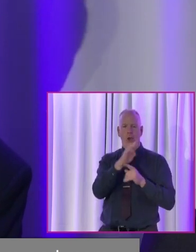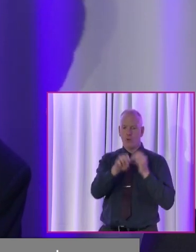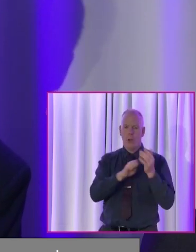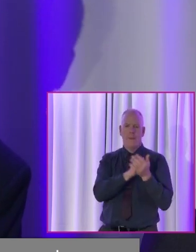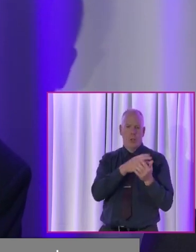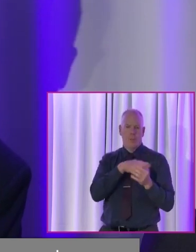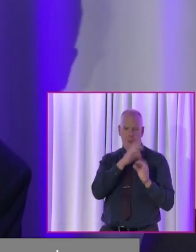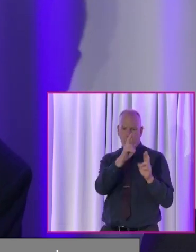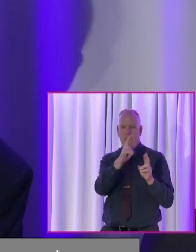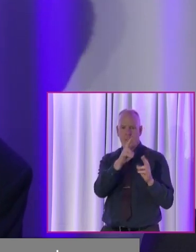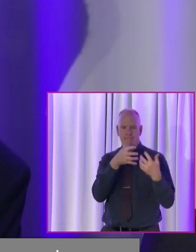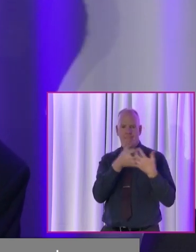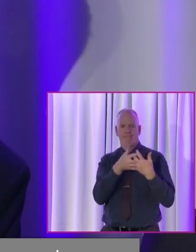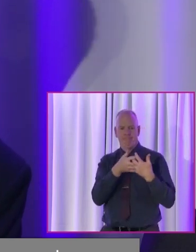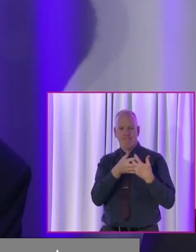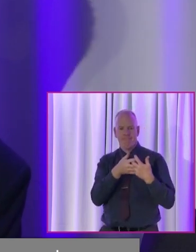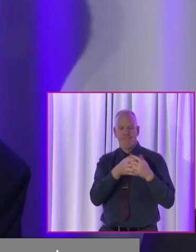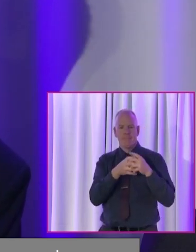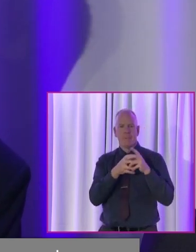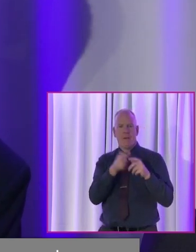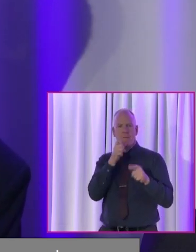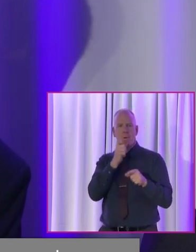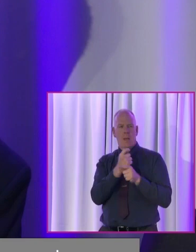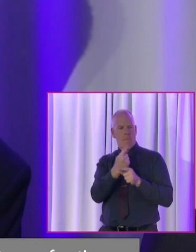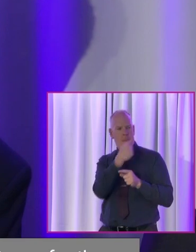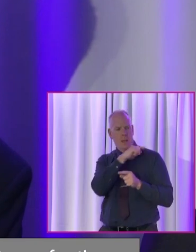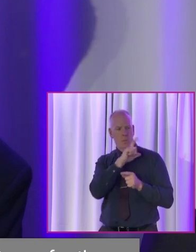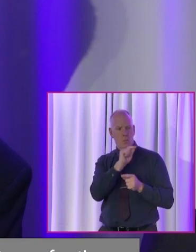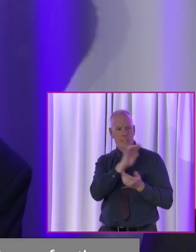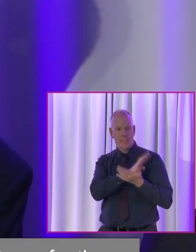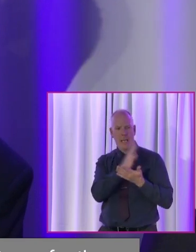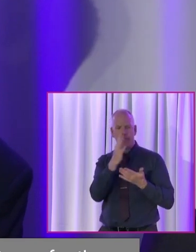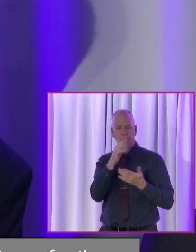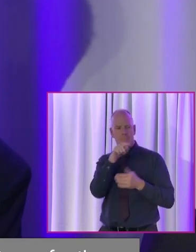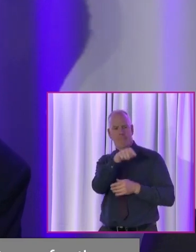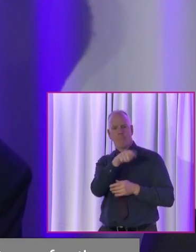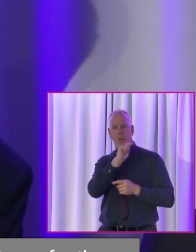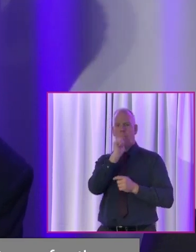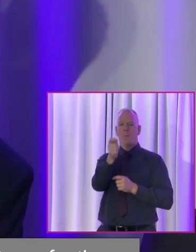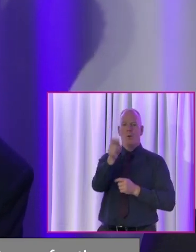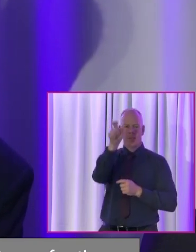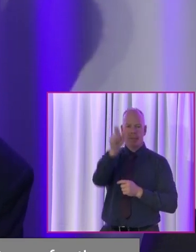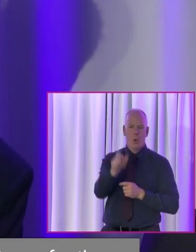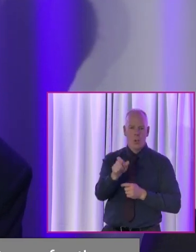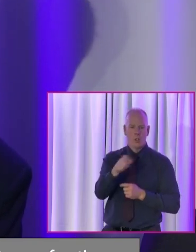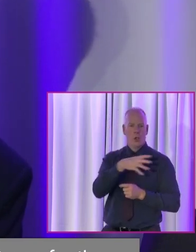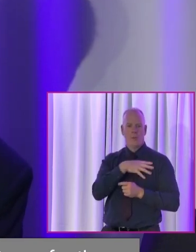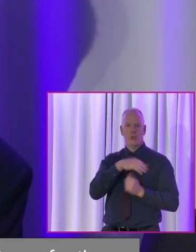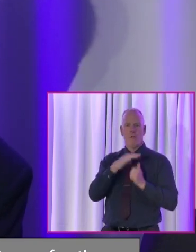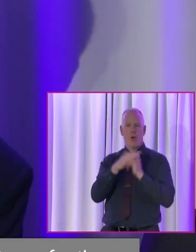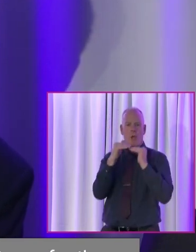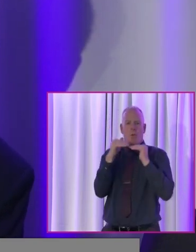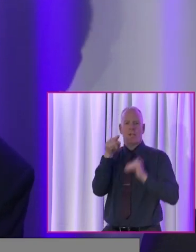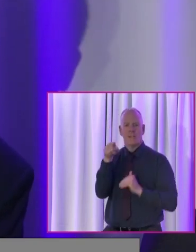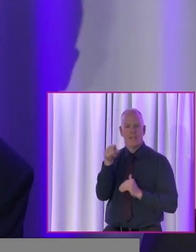Commission. It was for the first time in 2019, the Commission appointed a commissioner for equality,